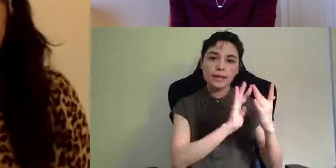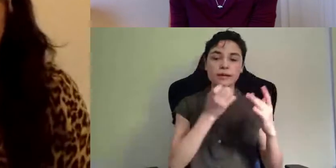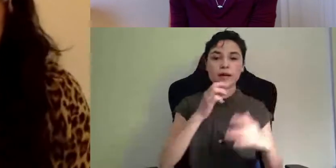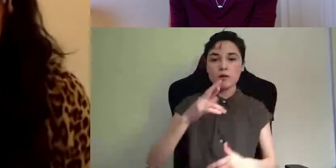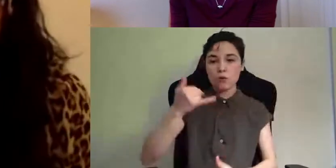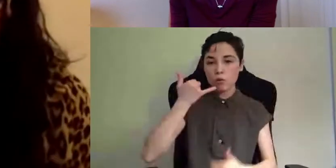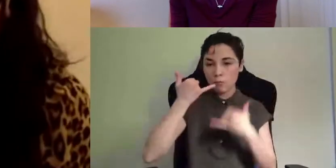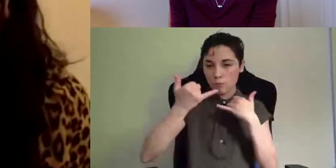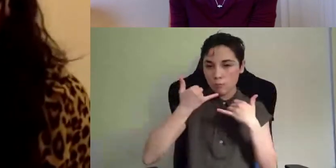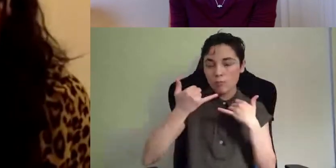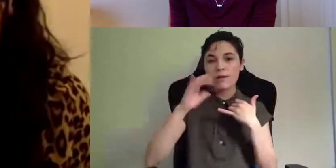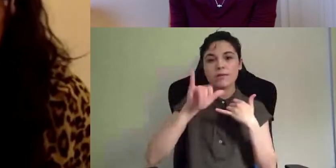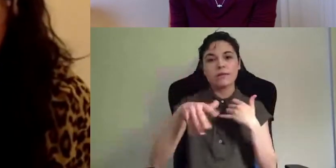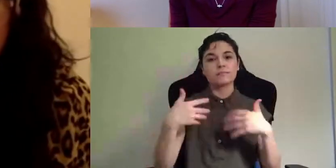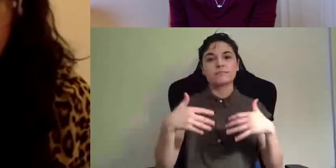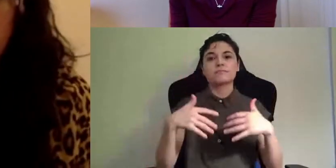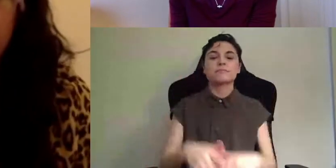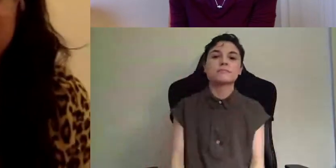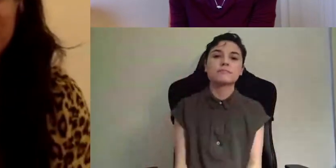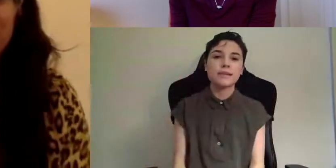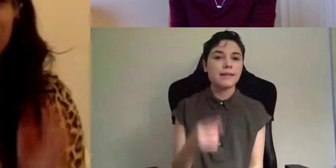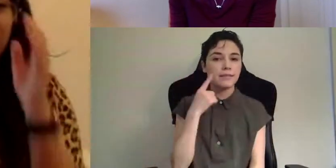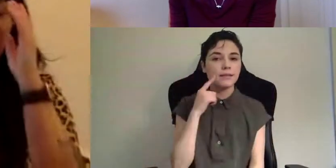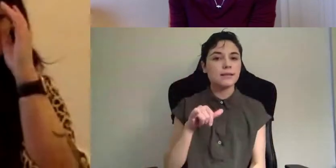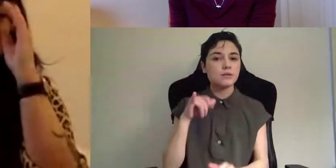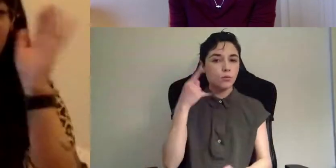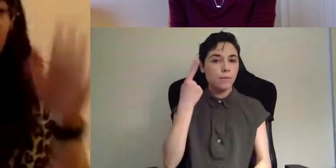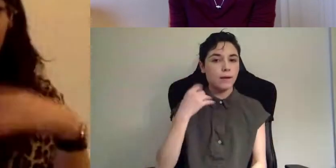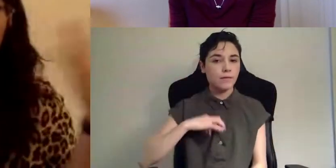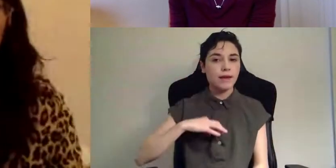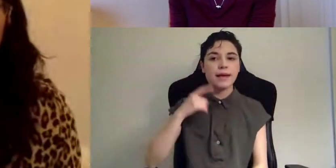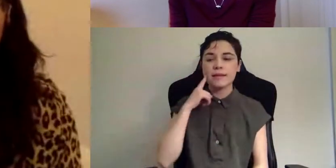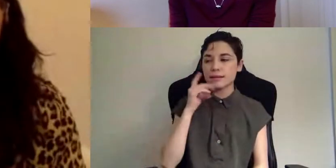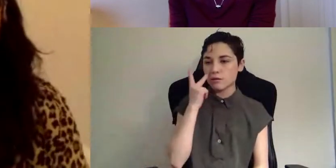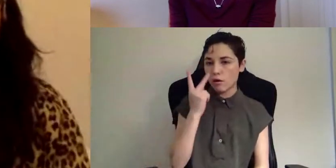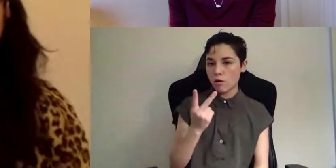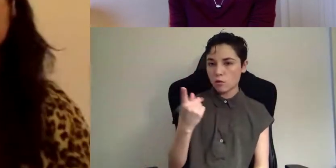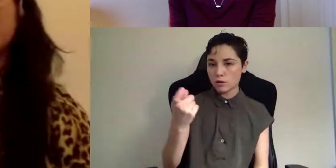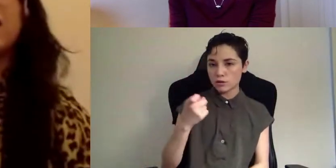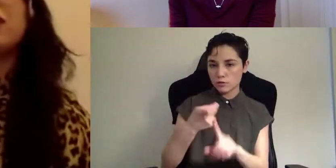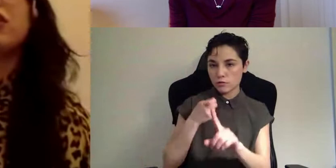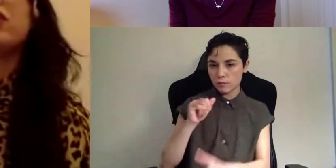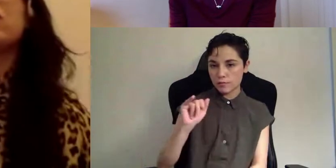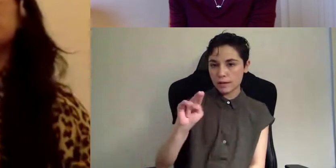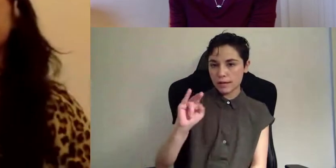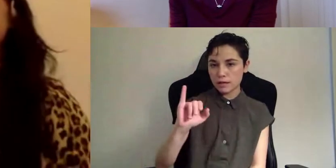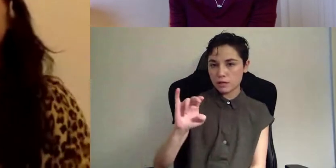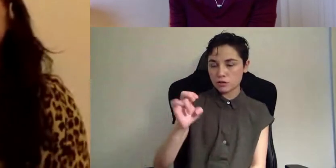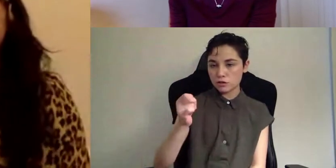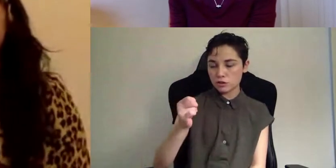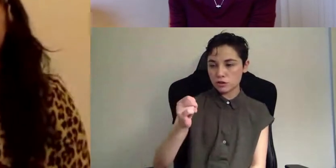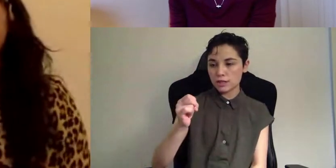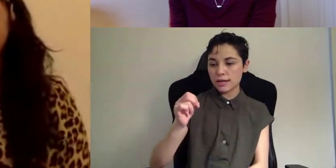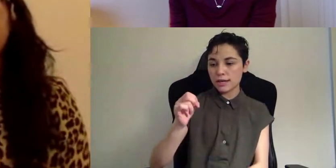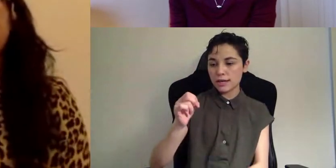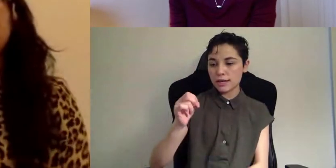you know, I know there's also a question about from Angie about that, so we'll get to that piece. But I really do find